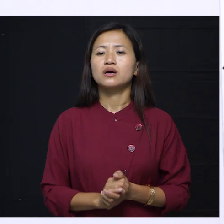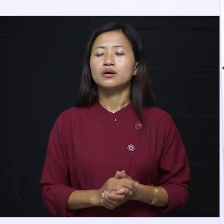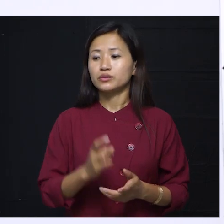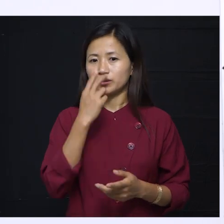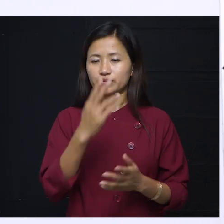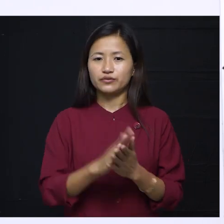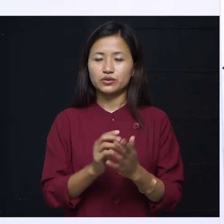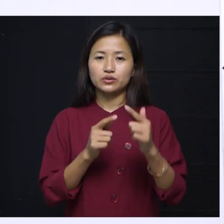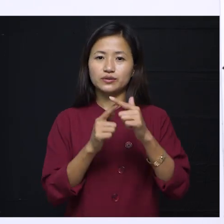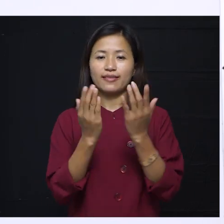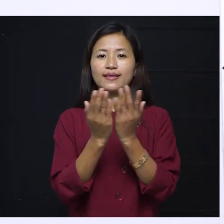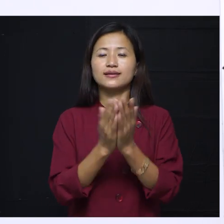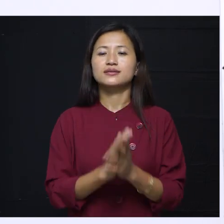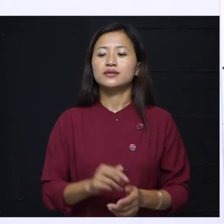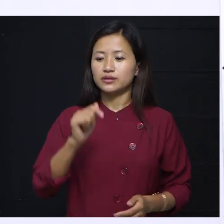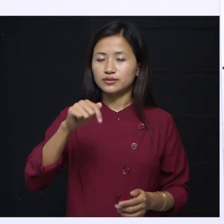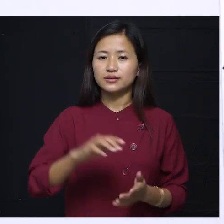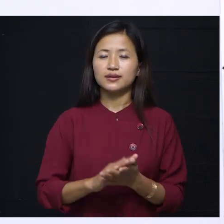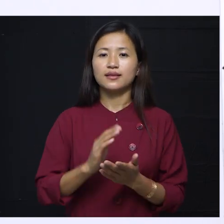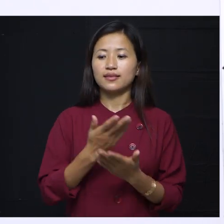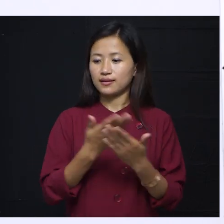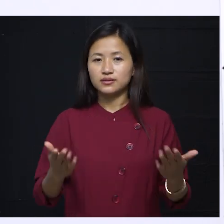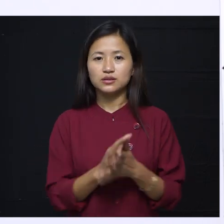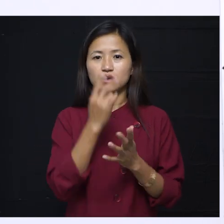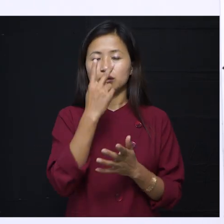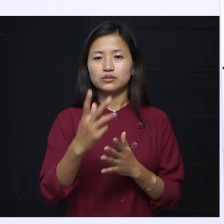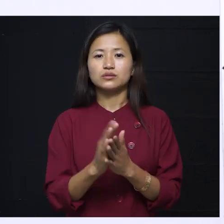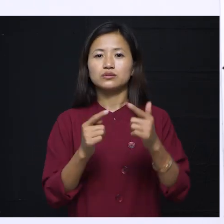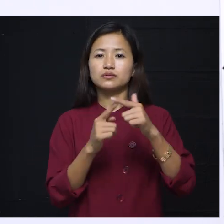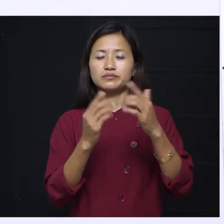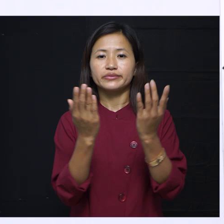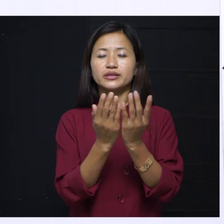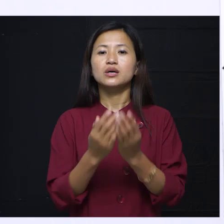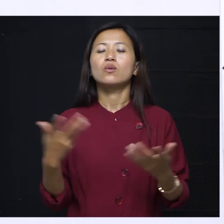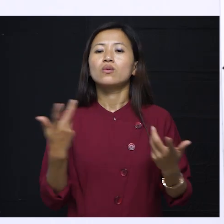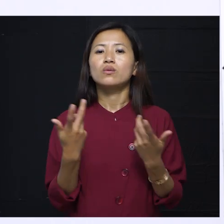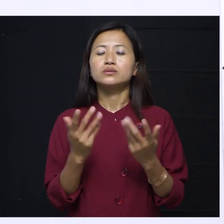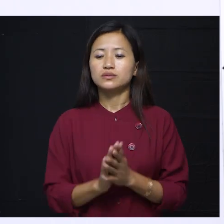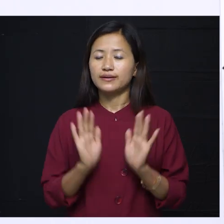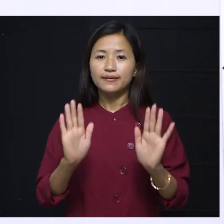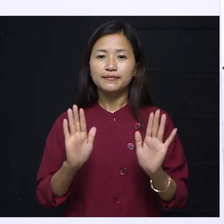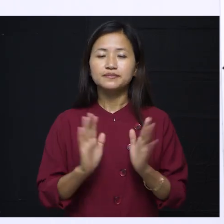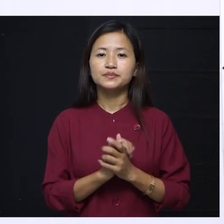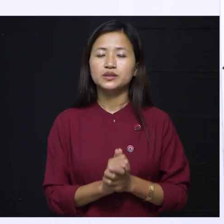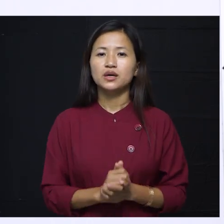the second thing you have here is, if you can look into your text, what do you have here? Opinion,